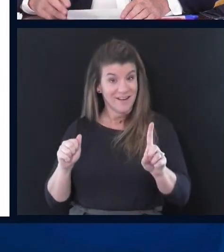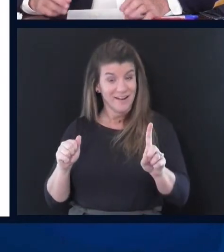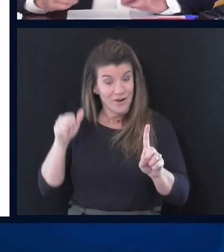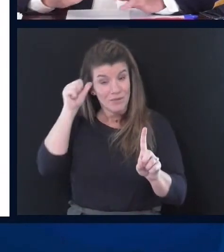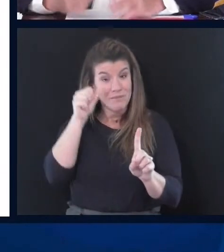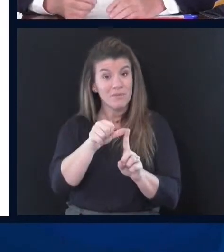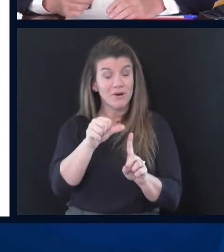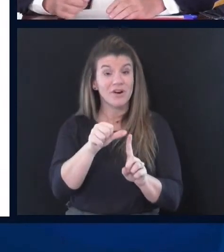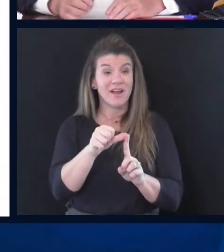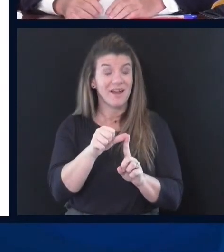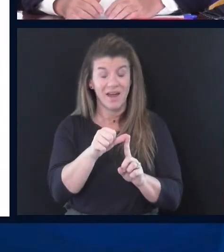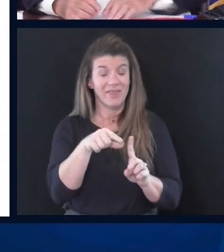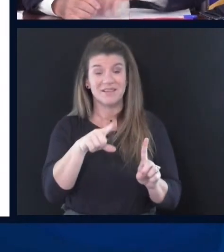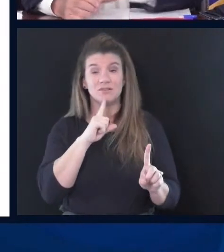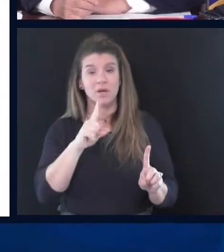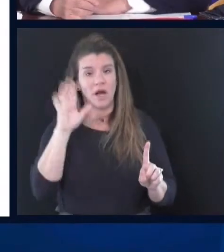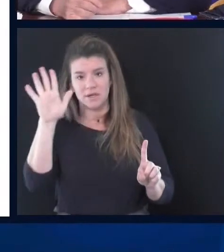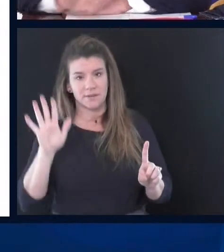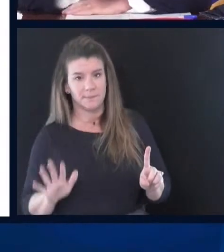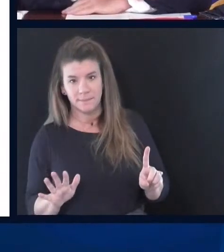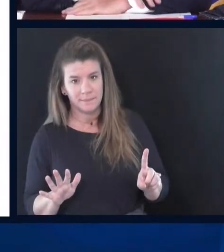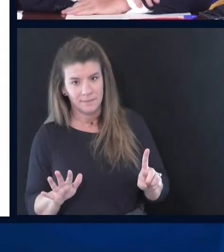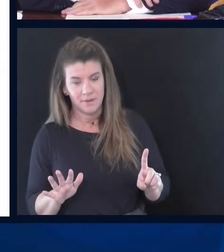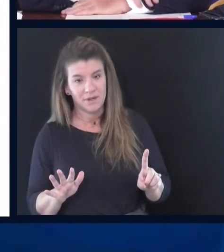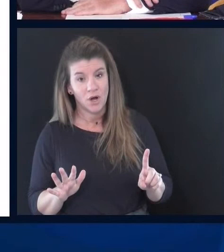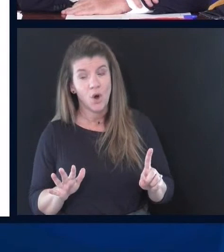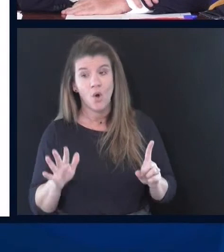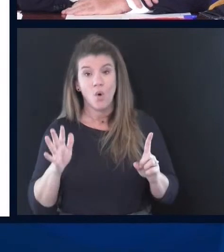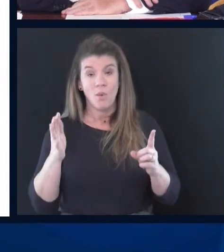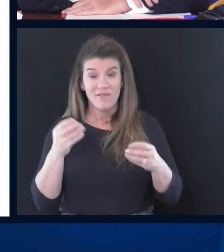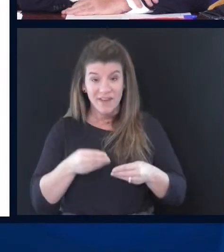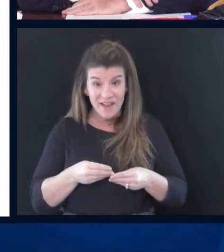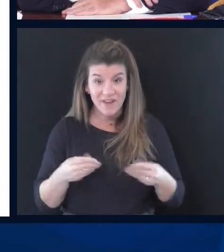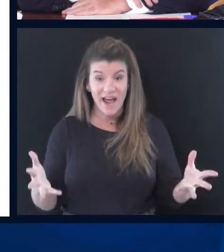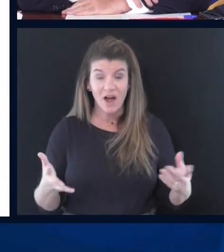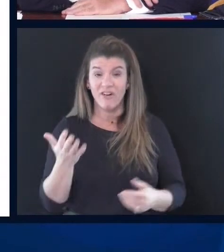and this is great stuff, we have administered